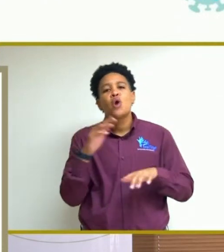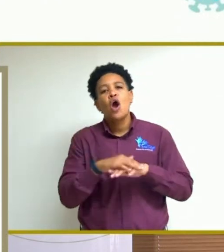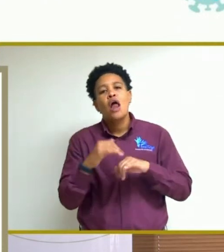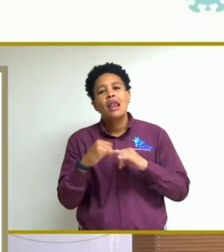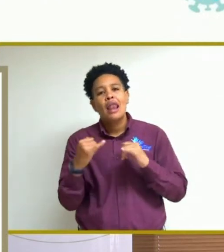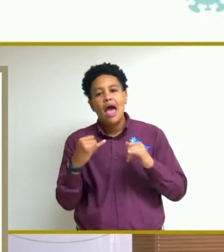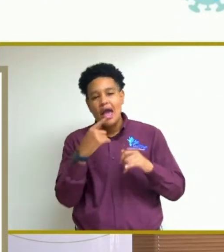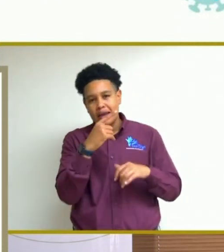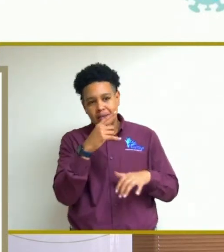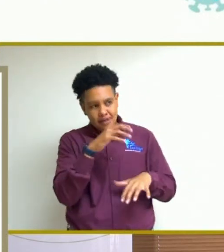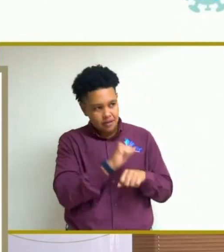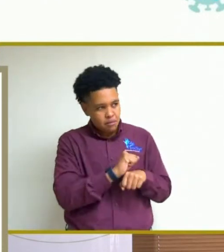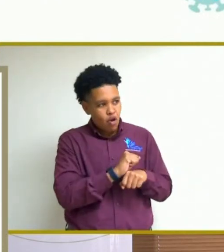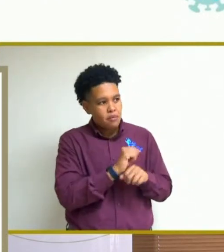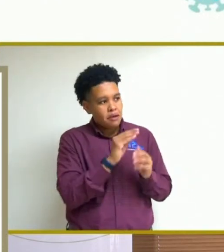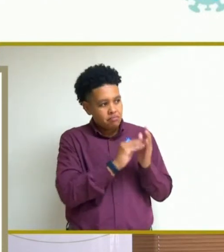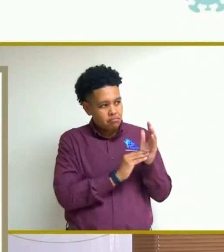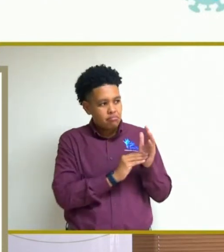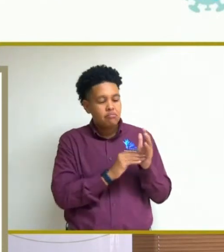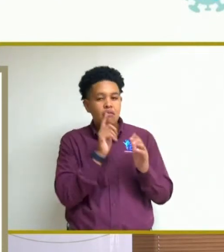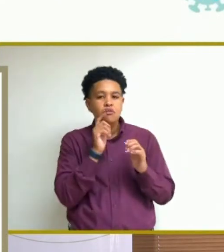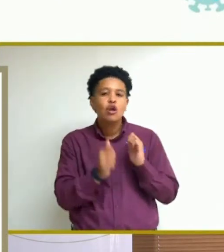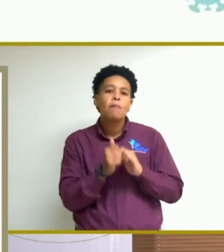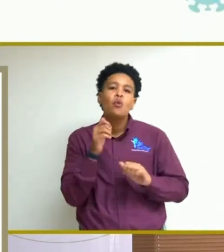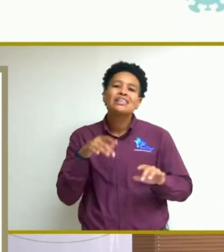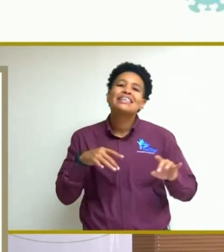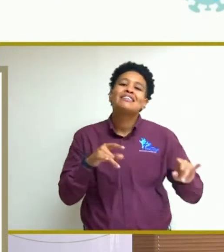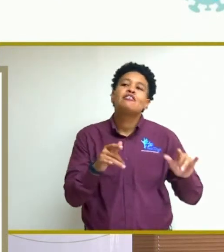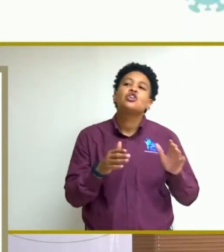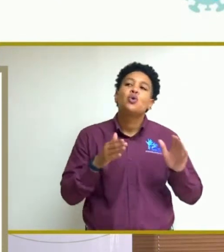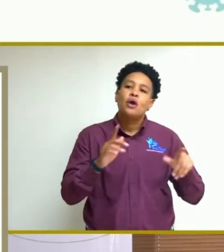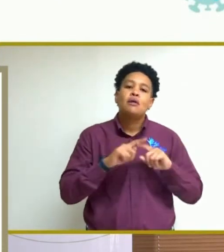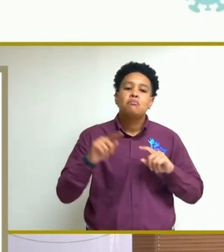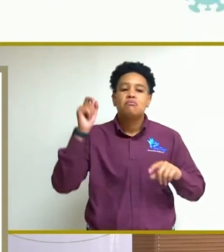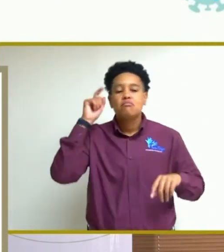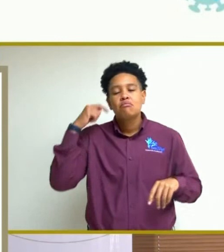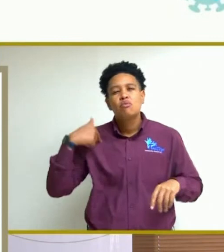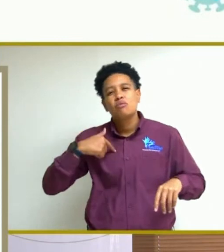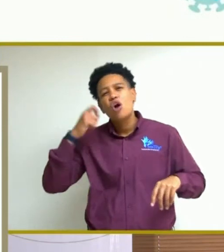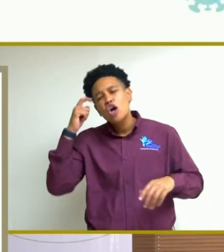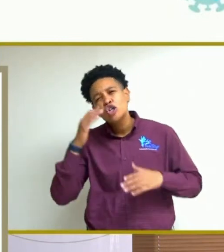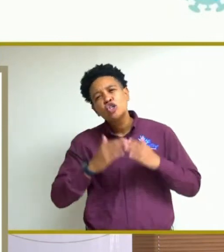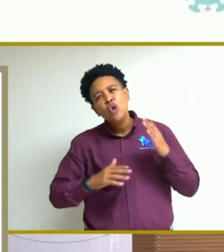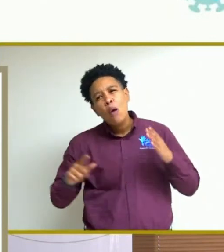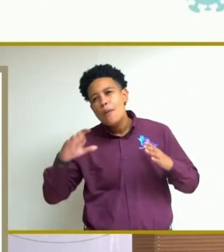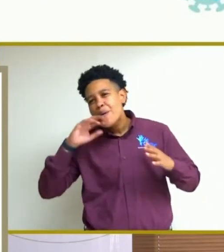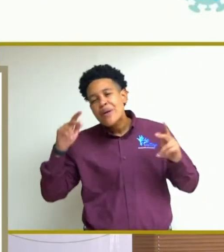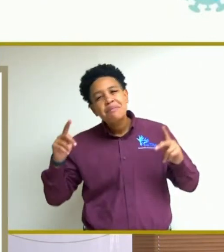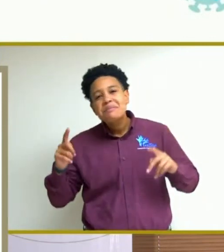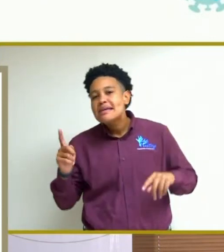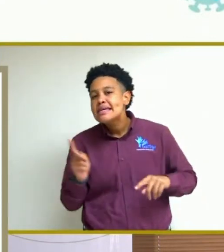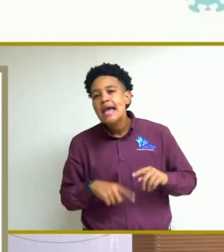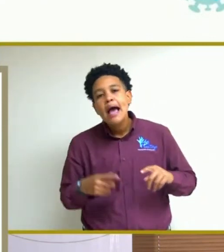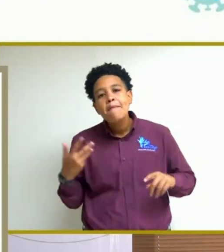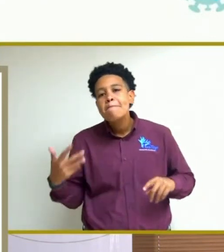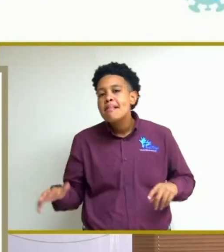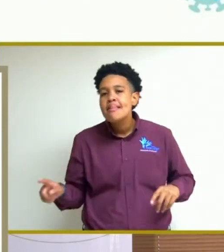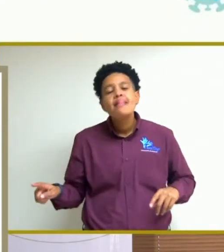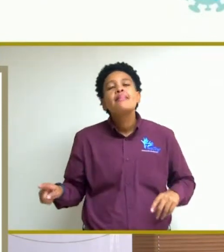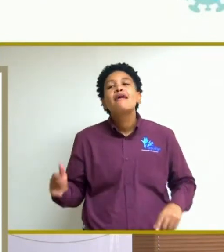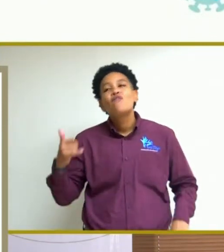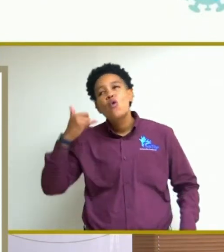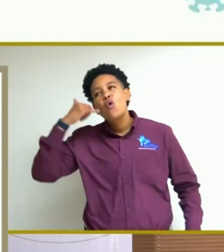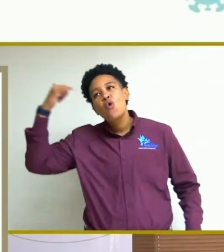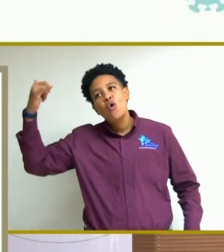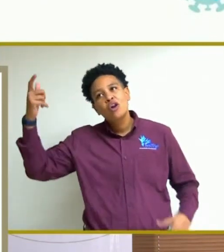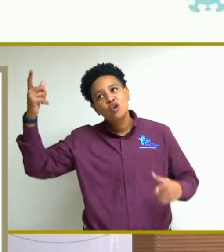portal as the most efficient way. However, we do understand and appreciate that there are some persons in the population,